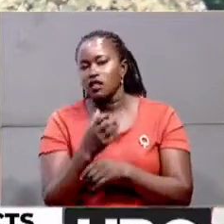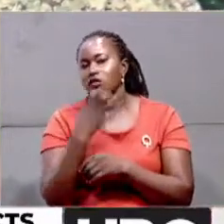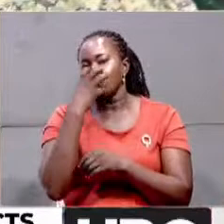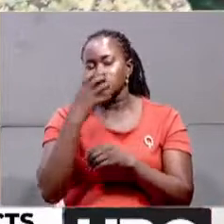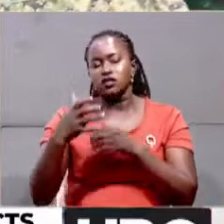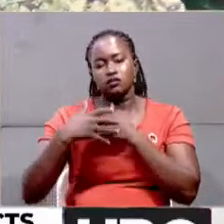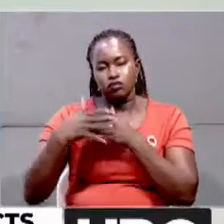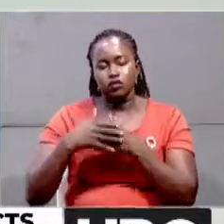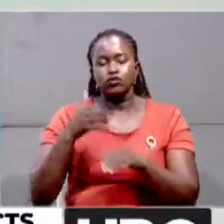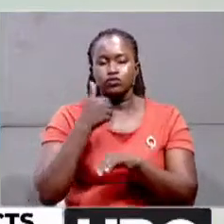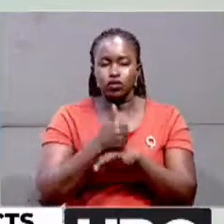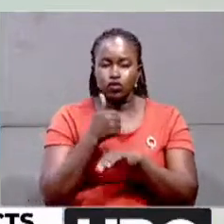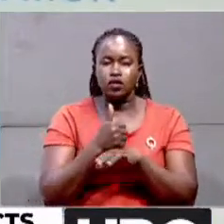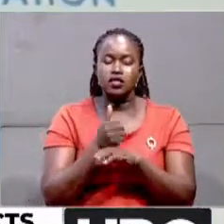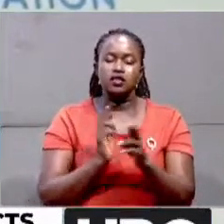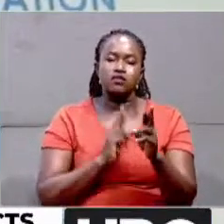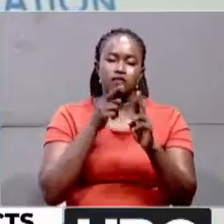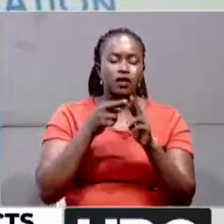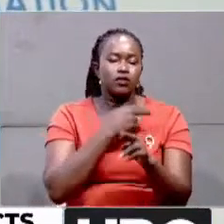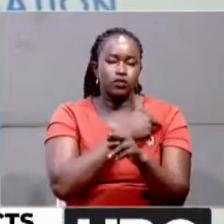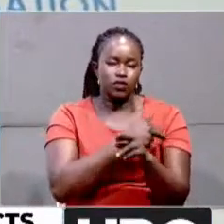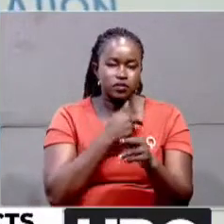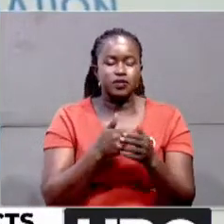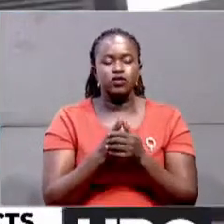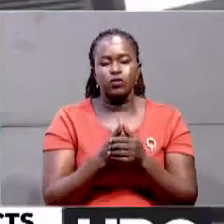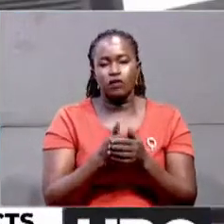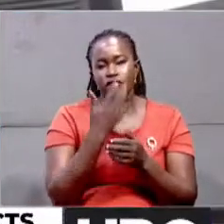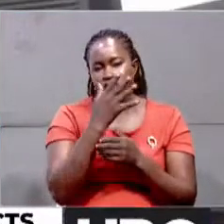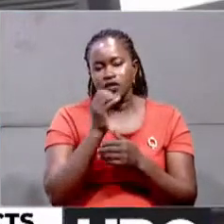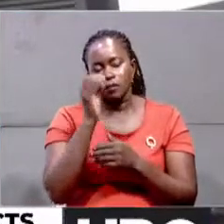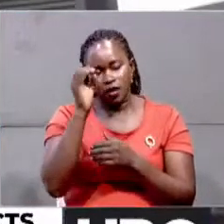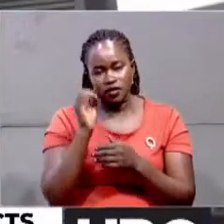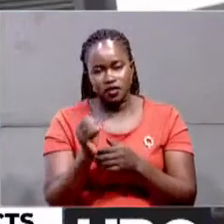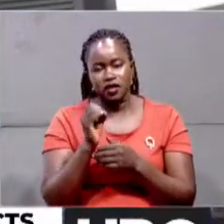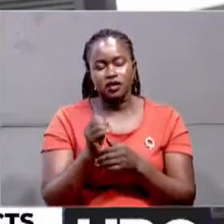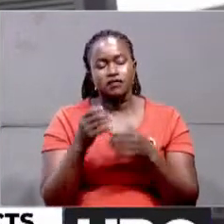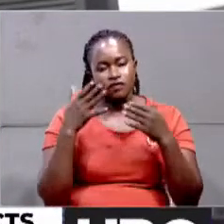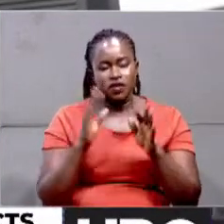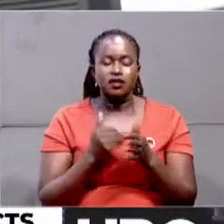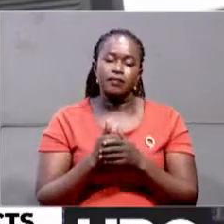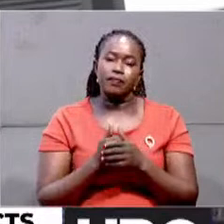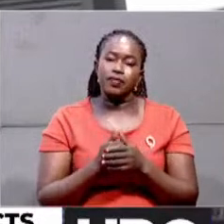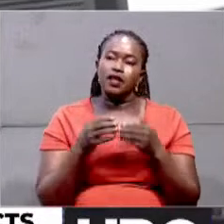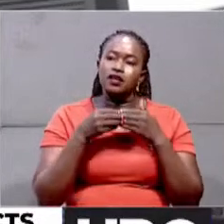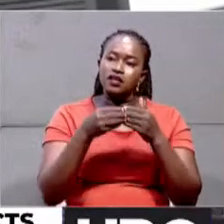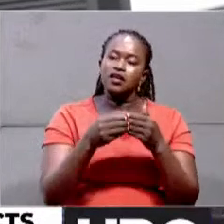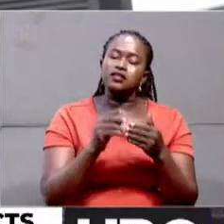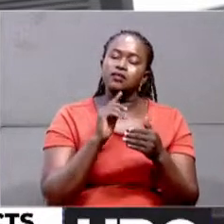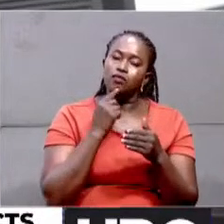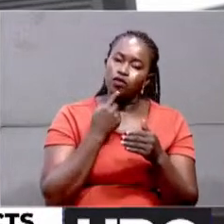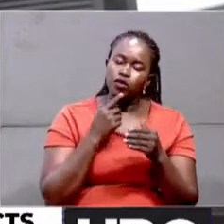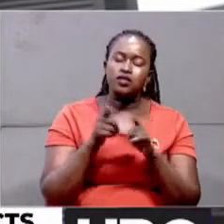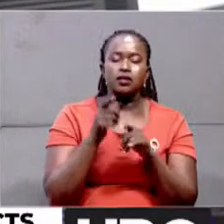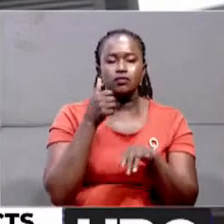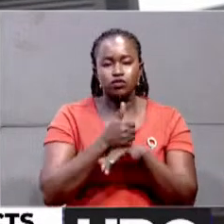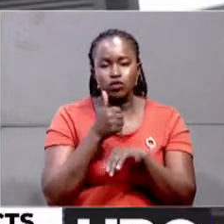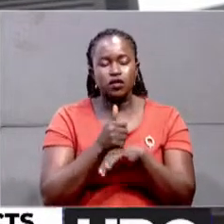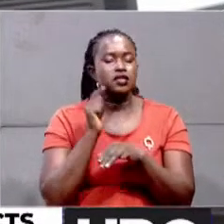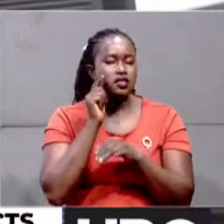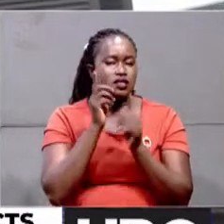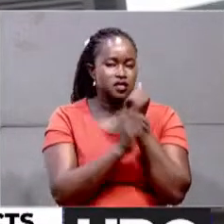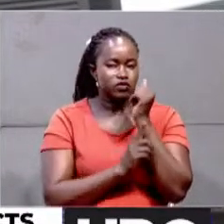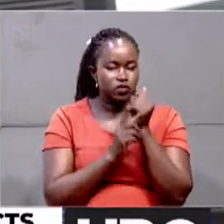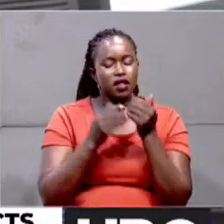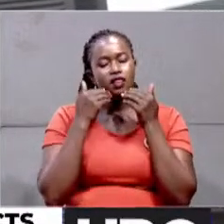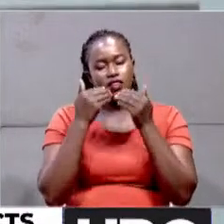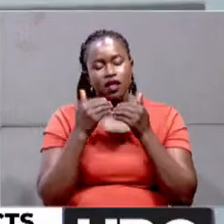plant at Sorot Referral Hospital, which is at 70% completion. The leadership in Moroto and Sorot District thanked